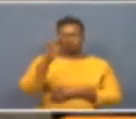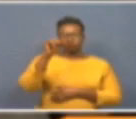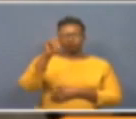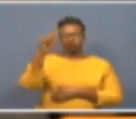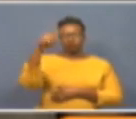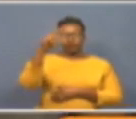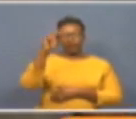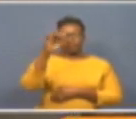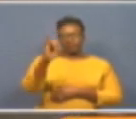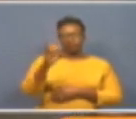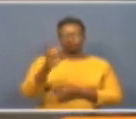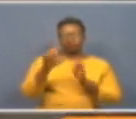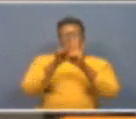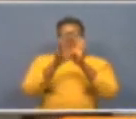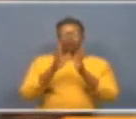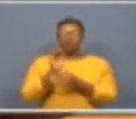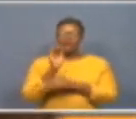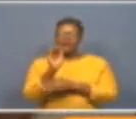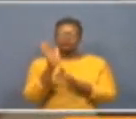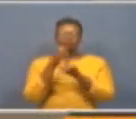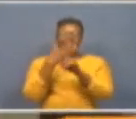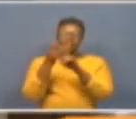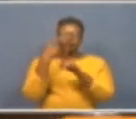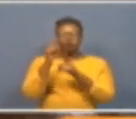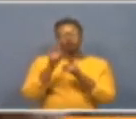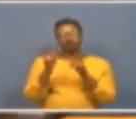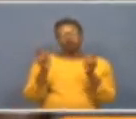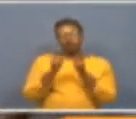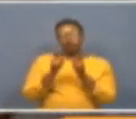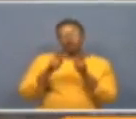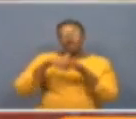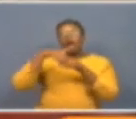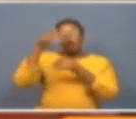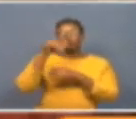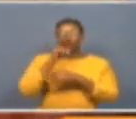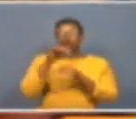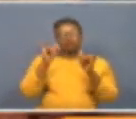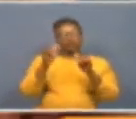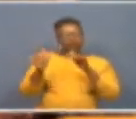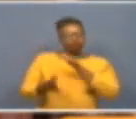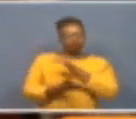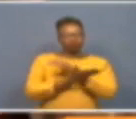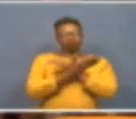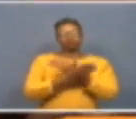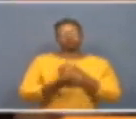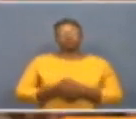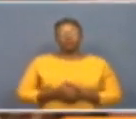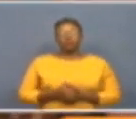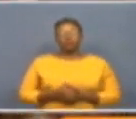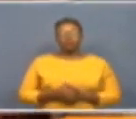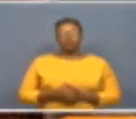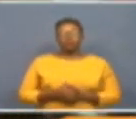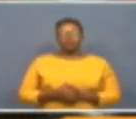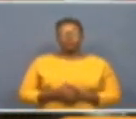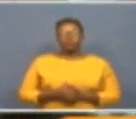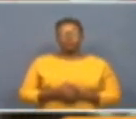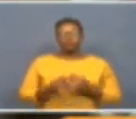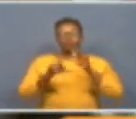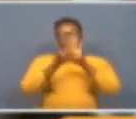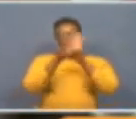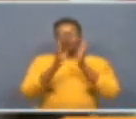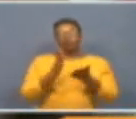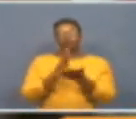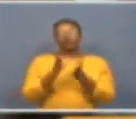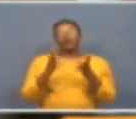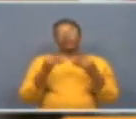for her temporary reprieve to save her from spending a night behind bars. Mwilu's lawyers submitting that it was past